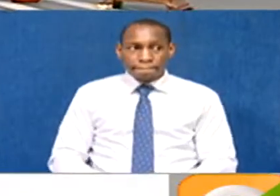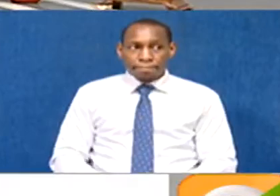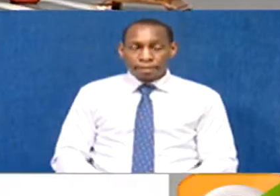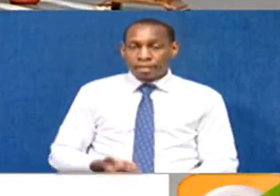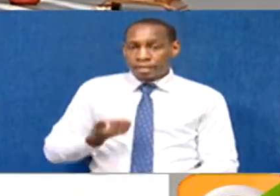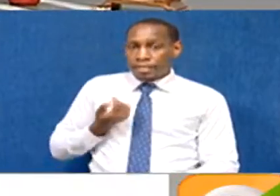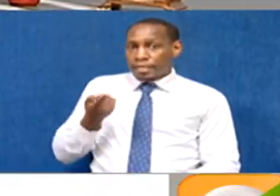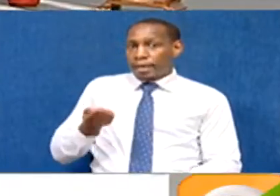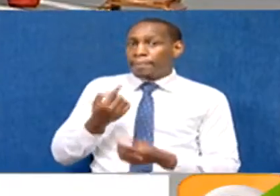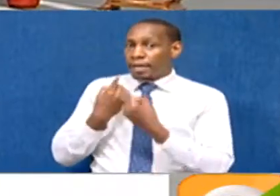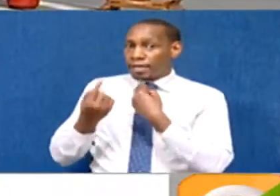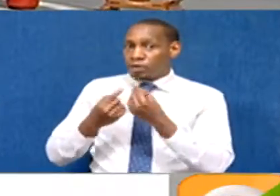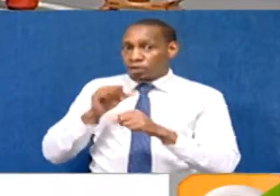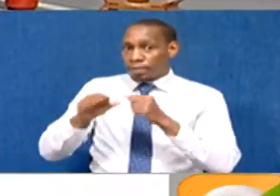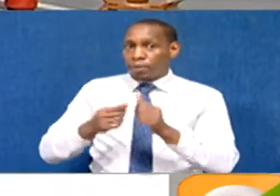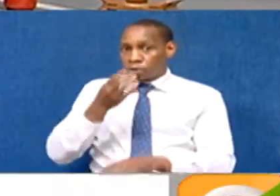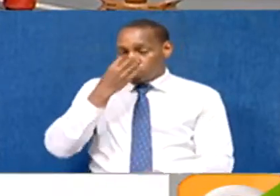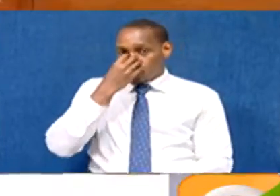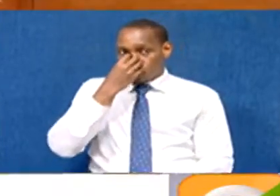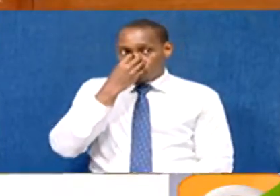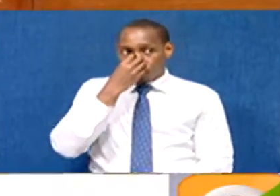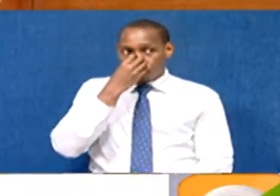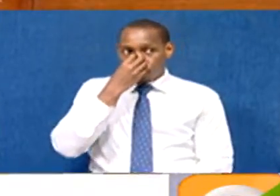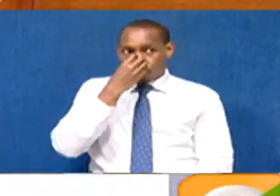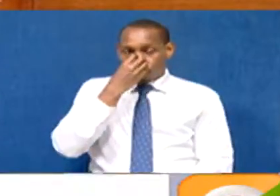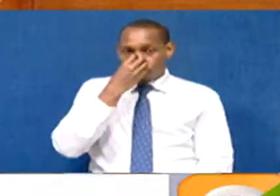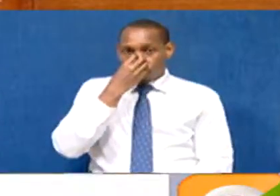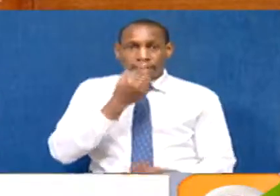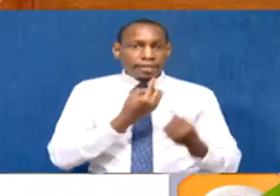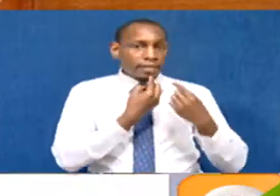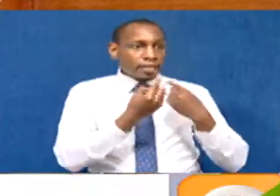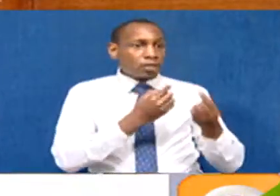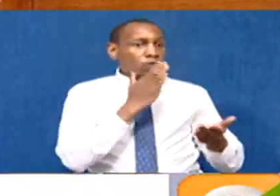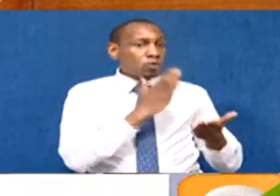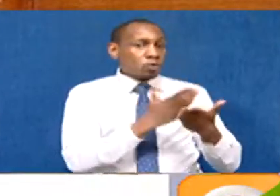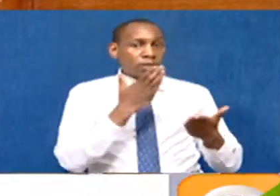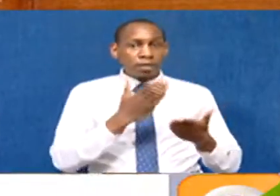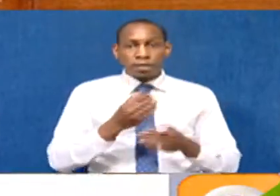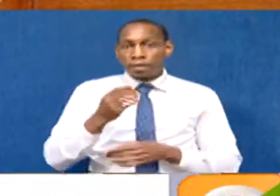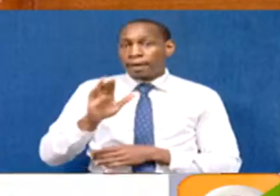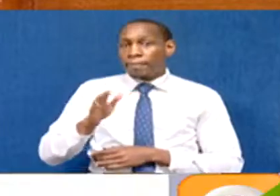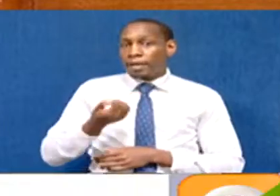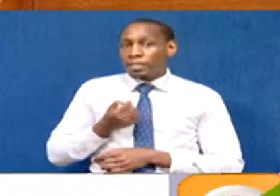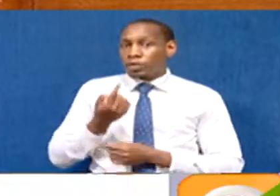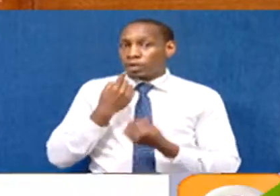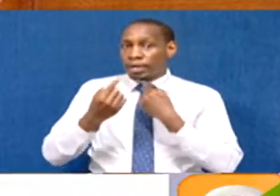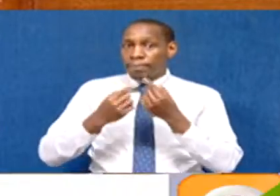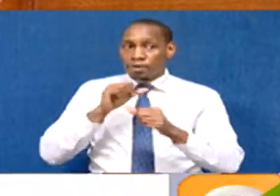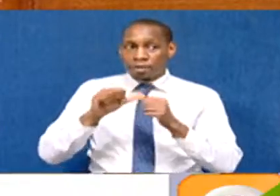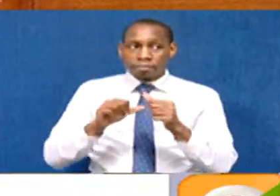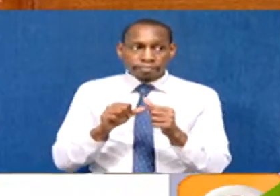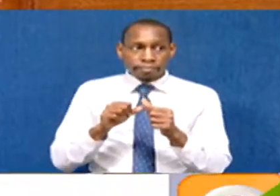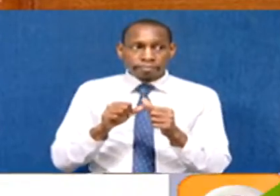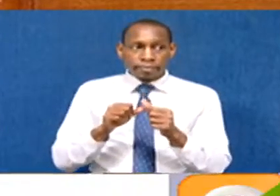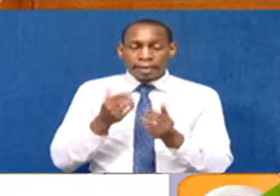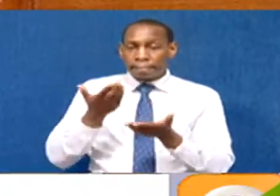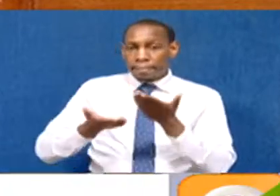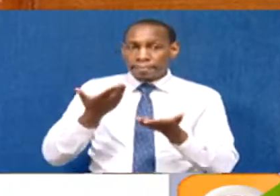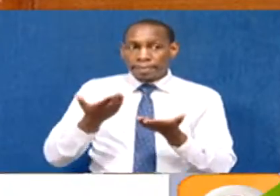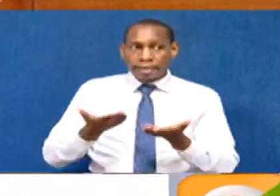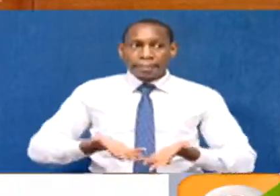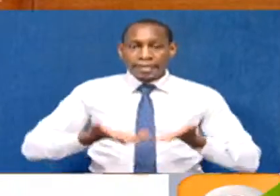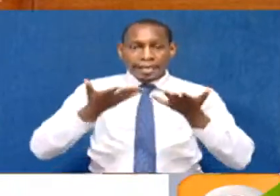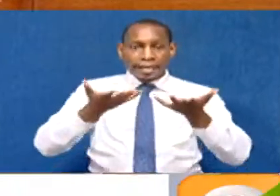she was here talking about how William Ruto. I just spoke about facts. Should be talking about, or you know, should be maybe